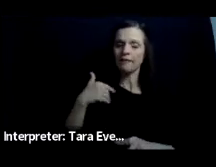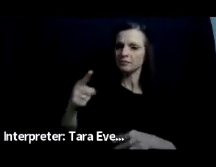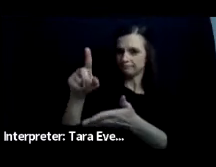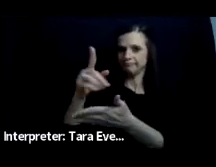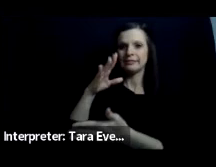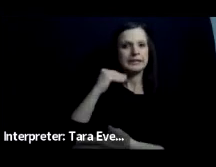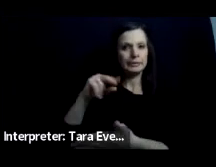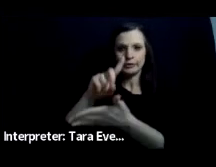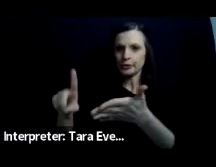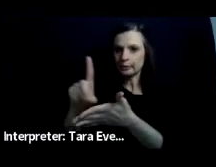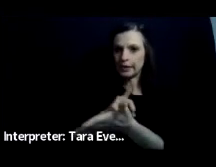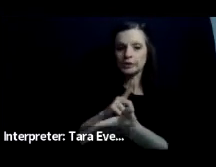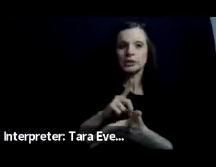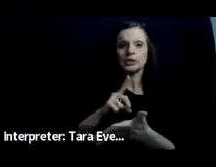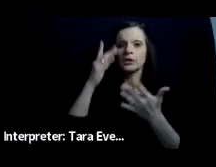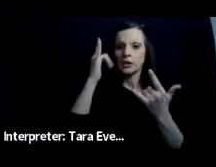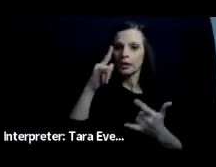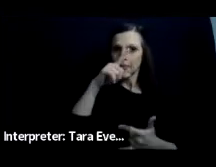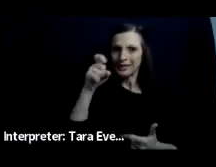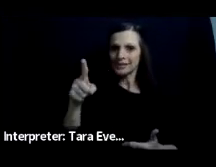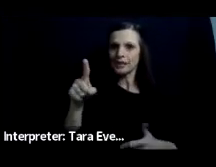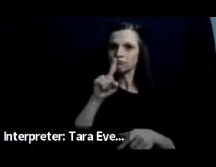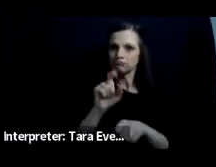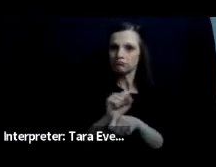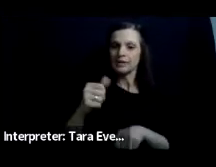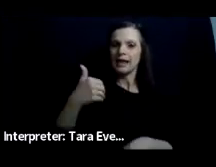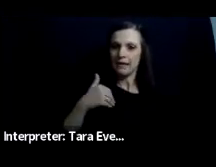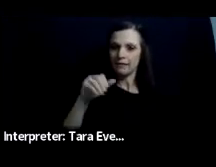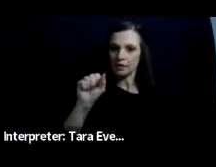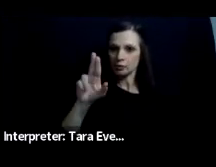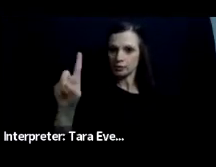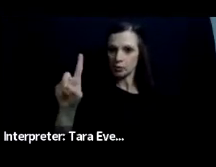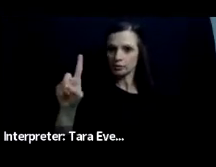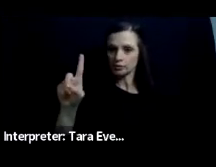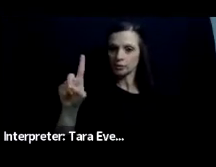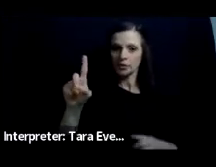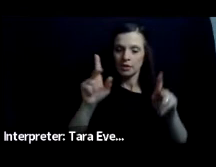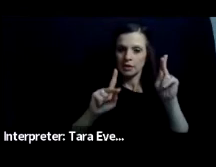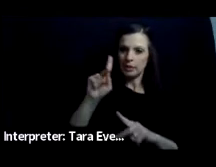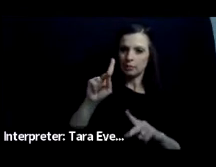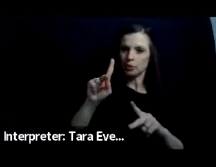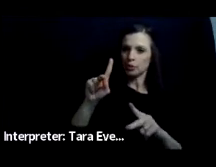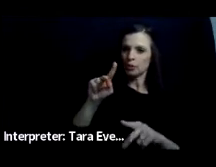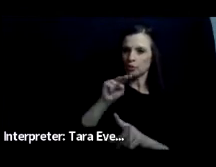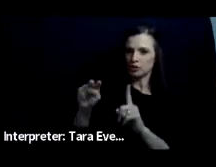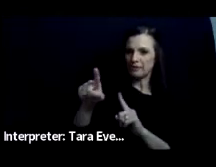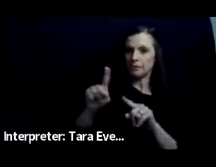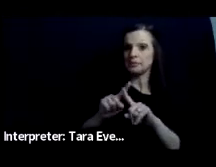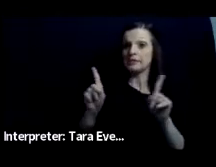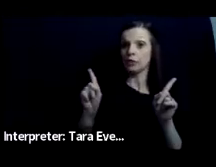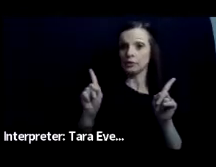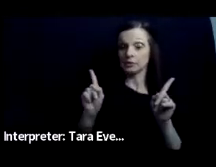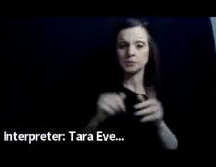against because of having a substance use disorder. In other words, they're treated differently. The general deal